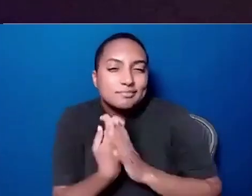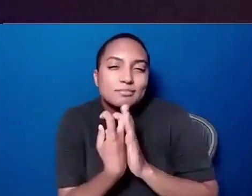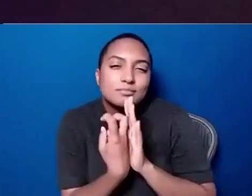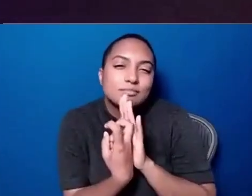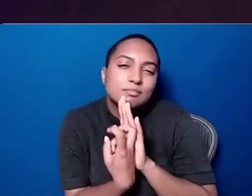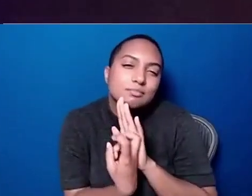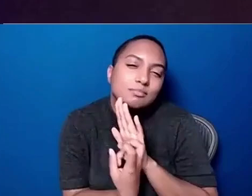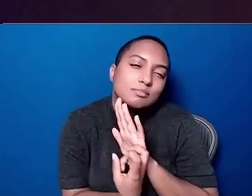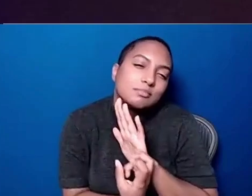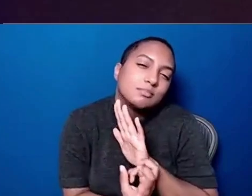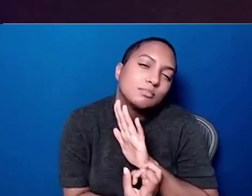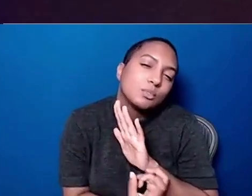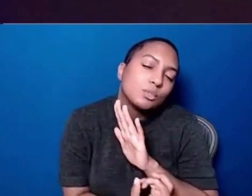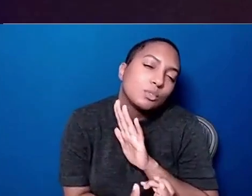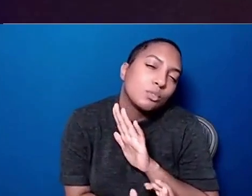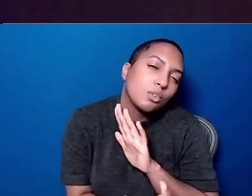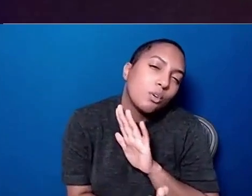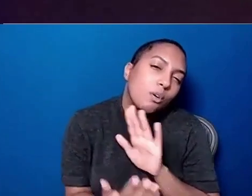Notice